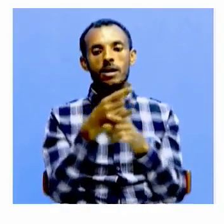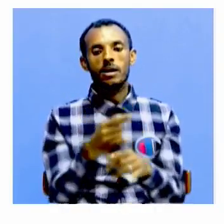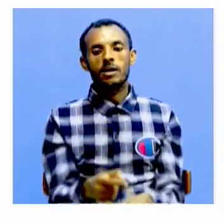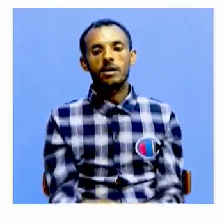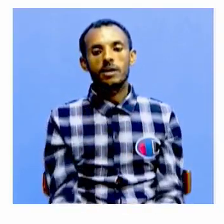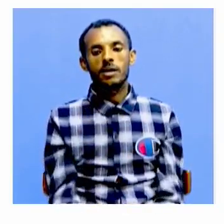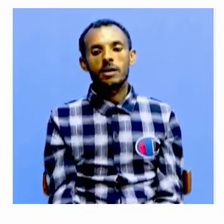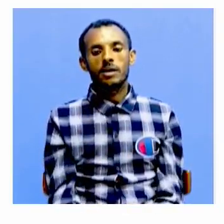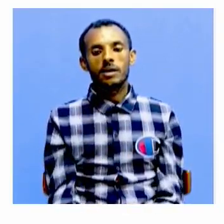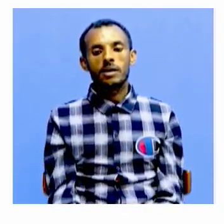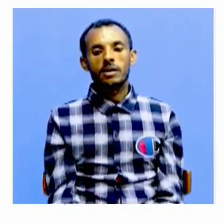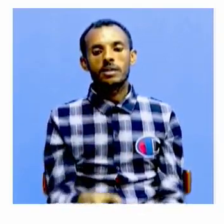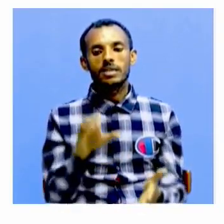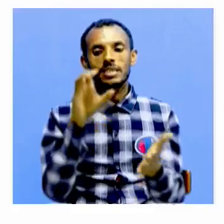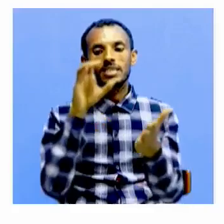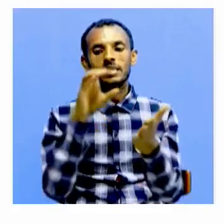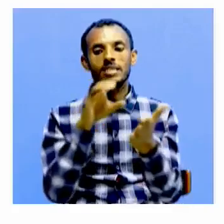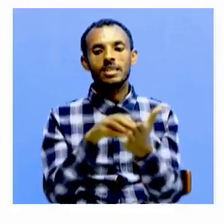city,